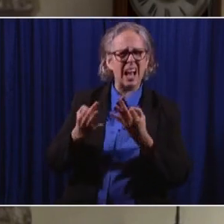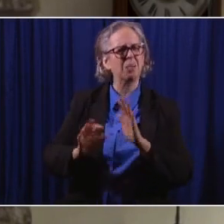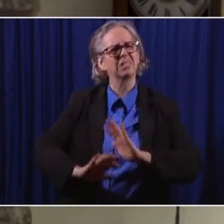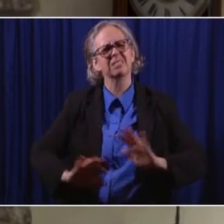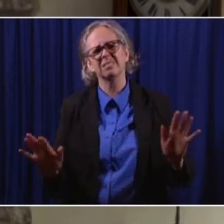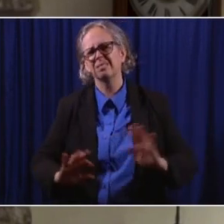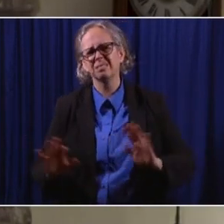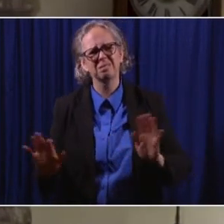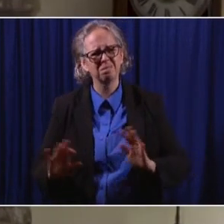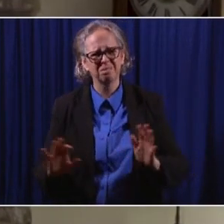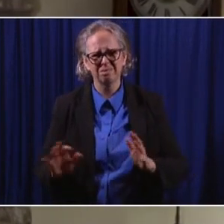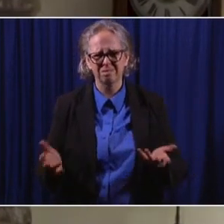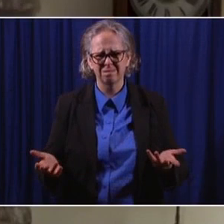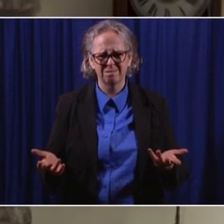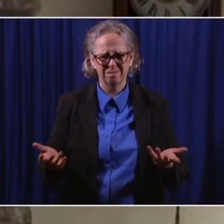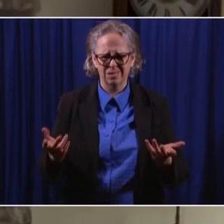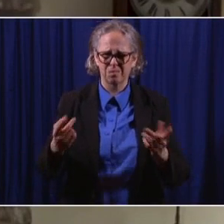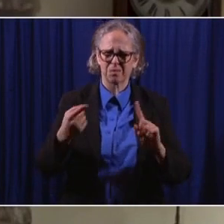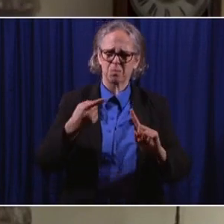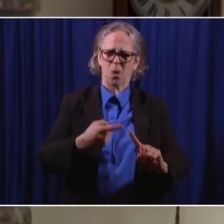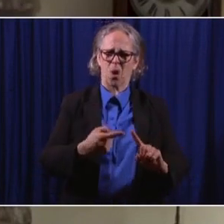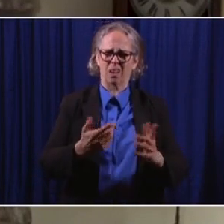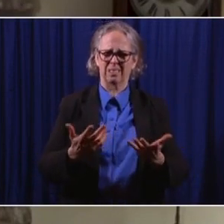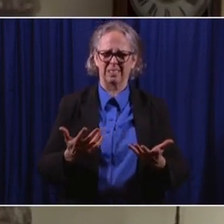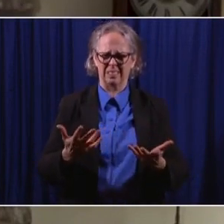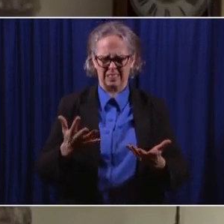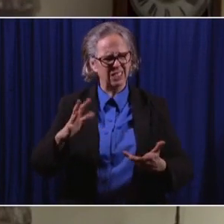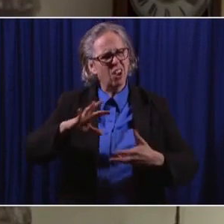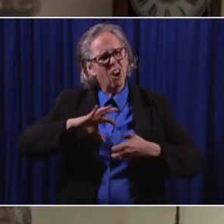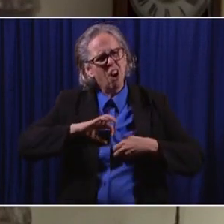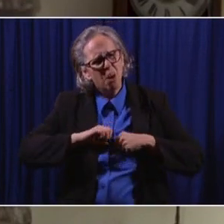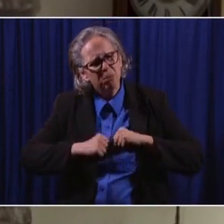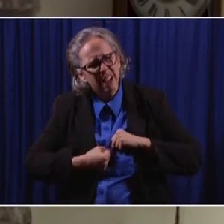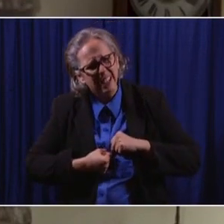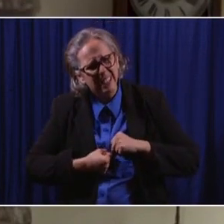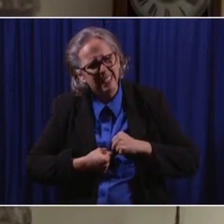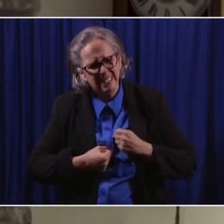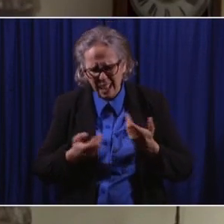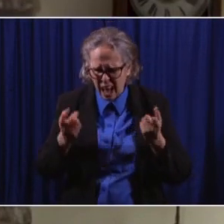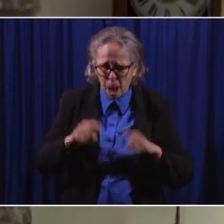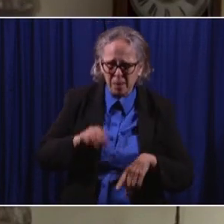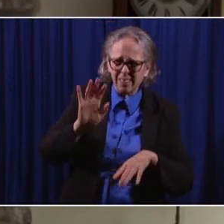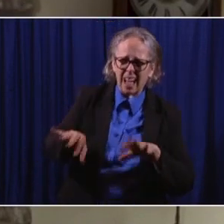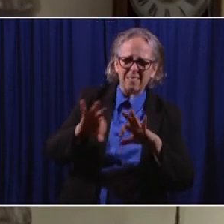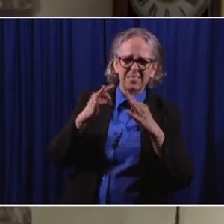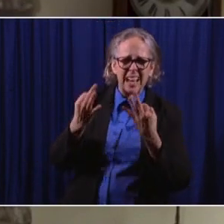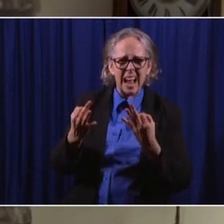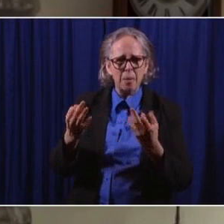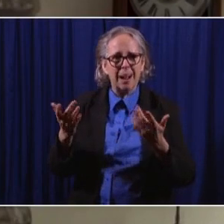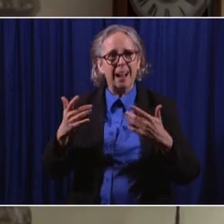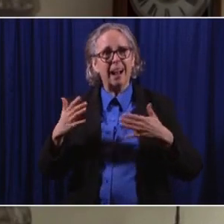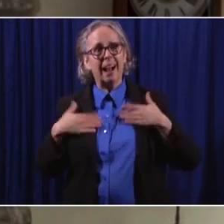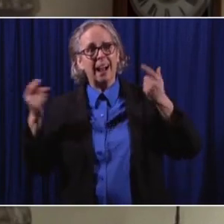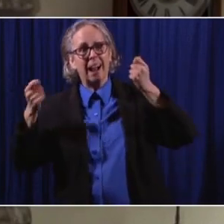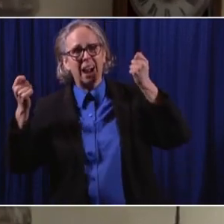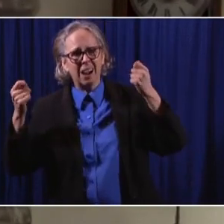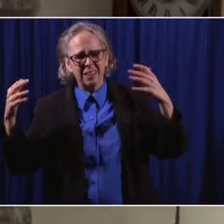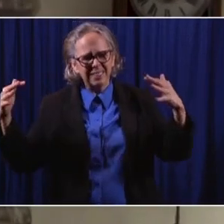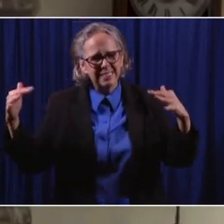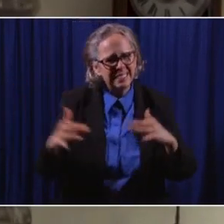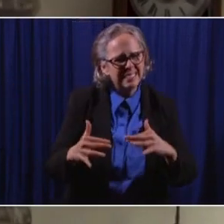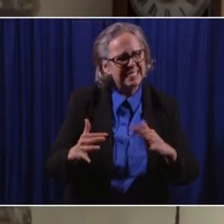It's just a heartbreaking situation. But we tell them so that other families won't have the same heartbreak.